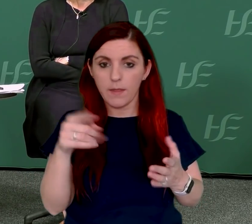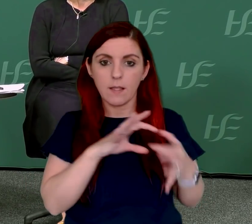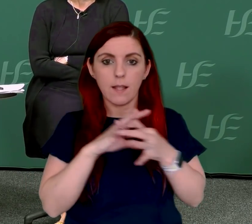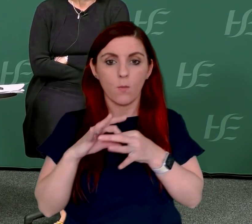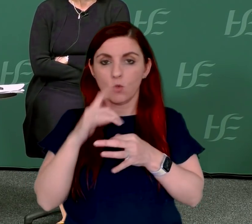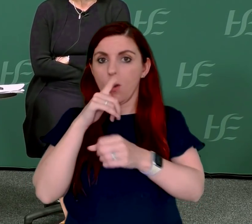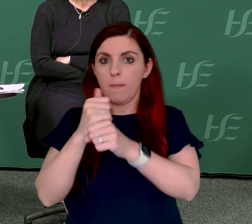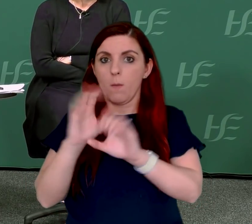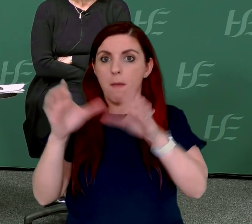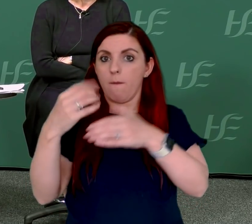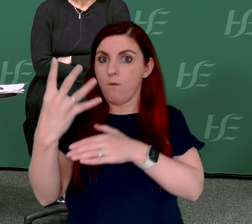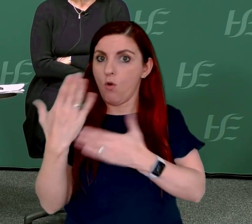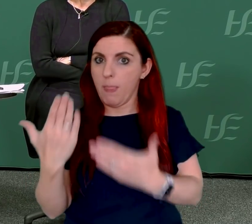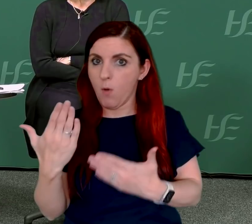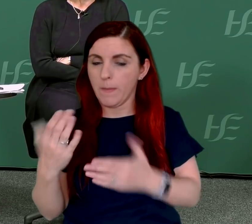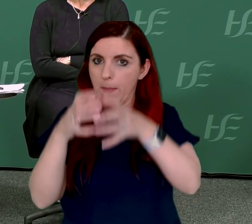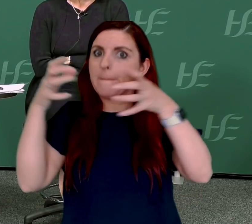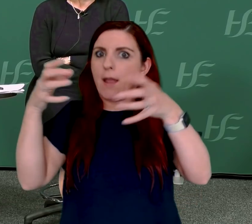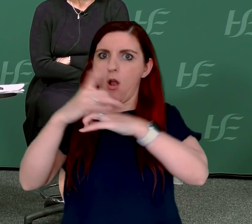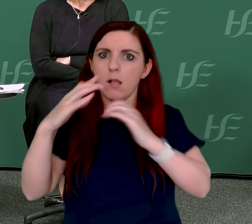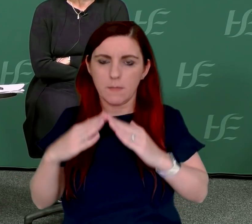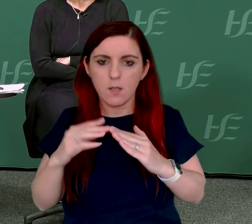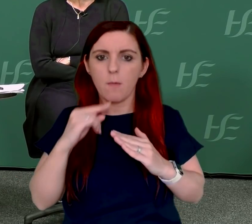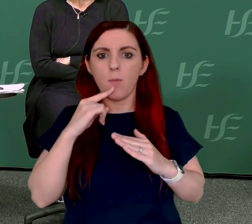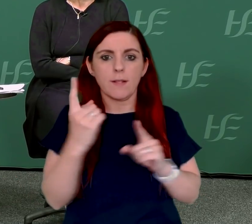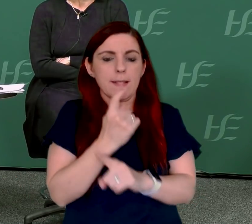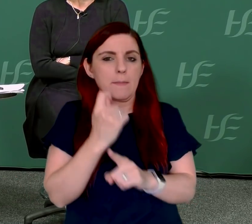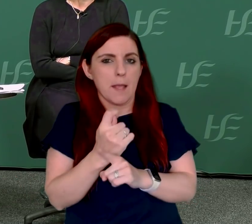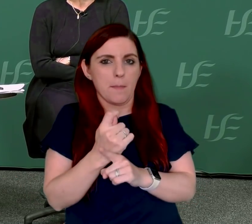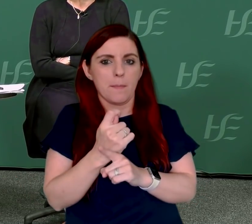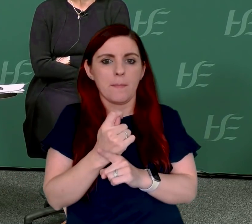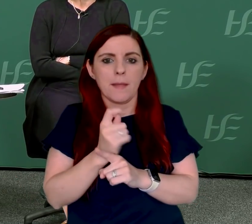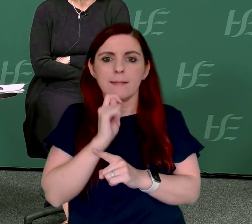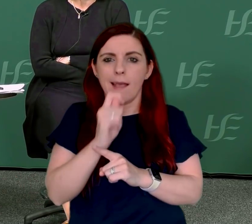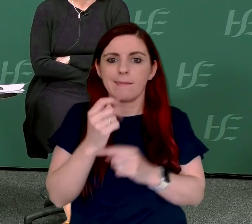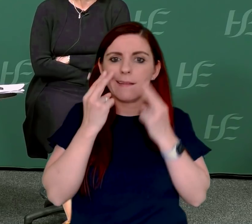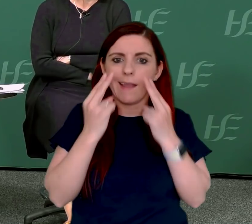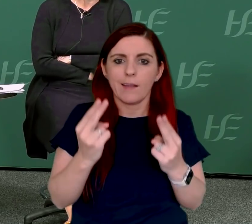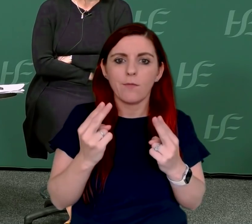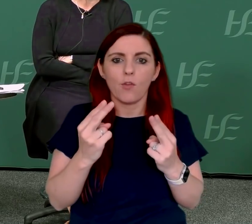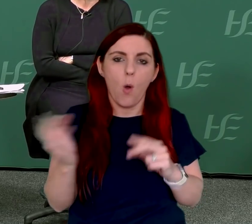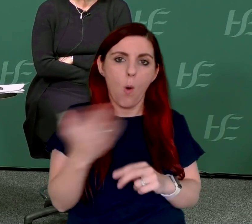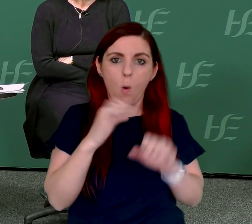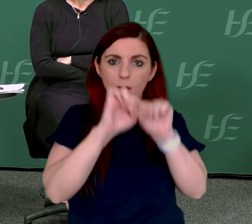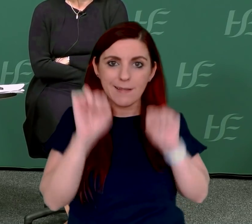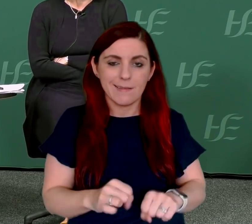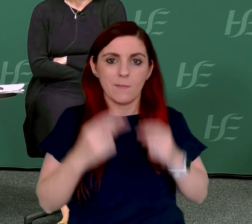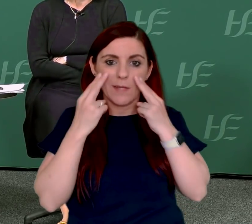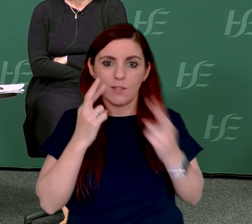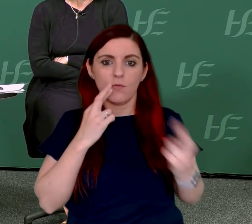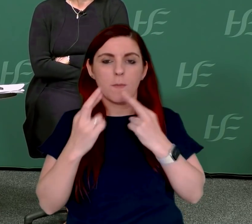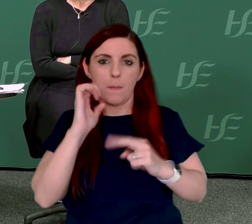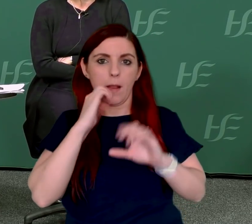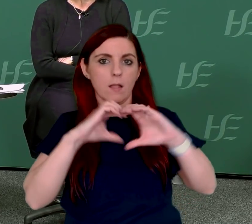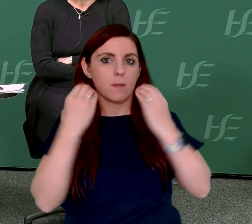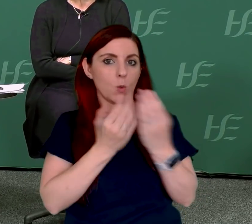4 hospitals at this time, but equally it stresses the need for, I suppose, an integrated response across the whole system, because actually the community services